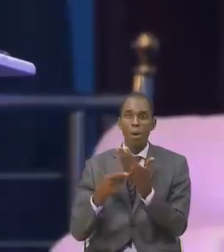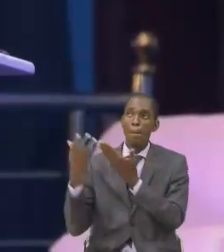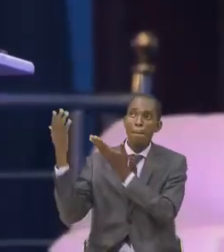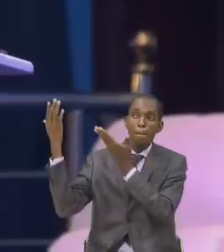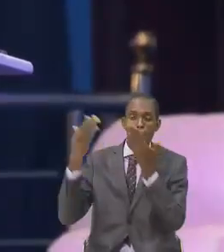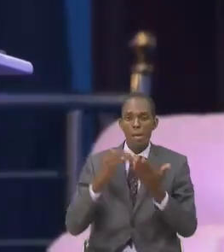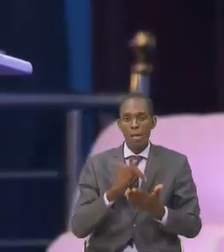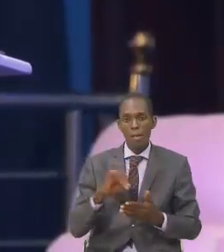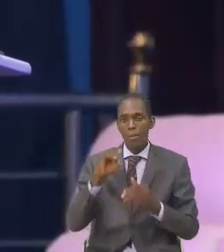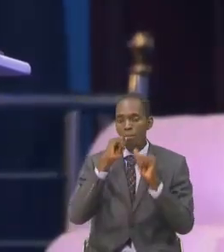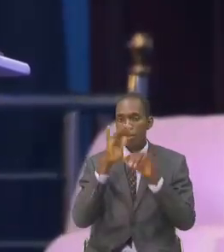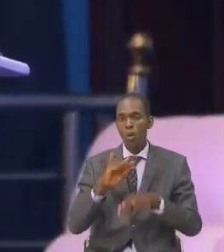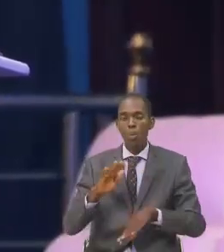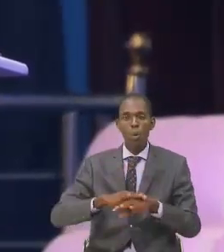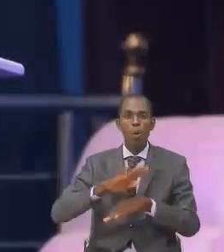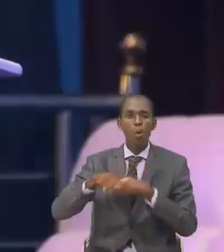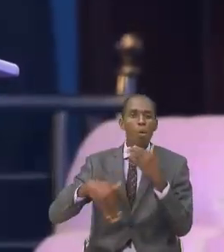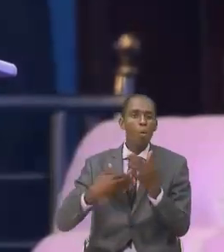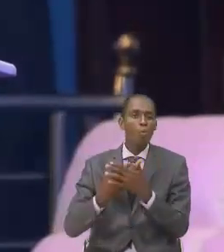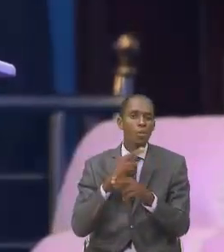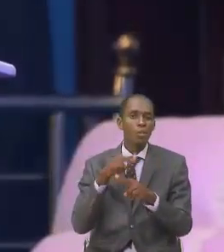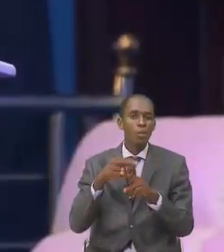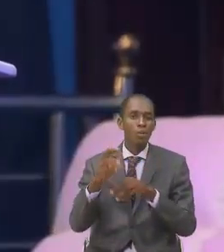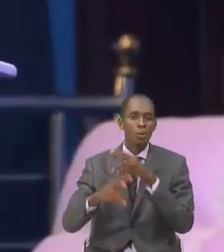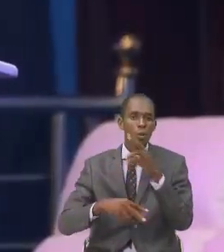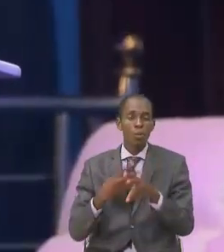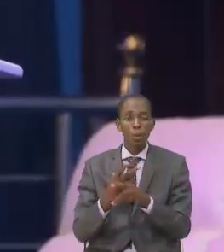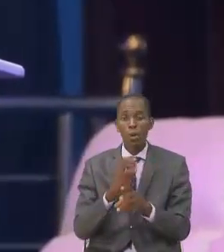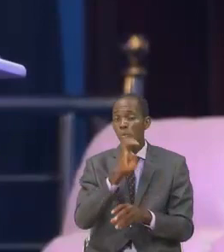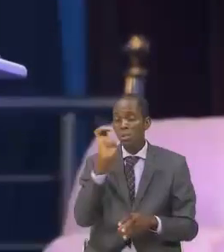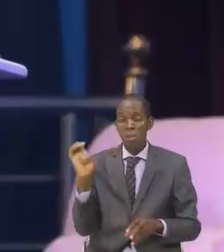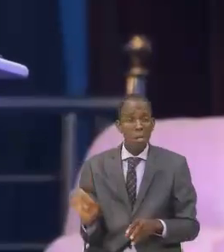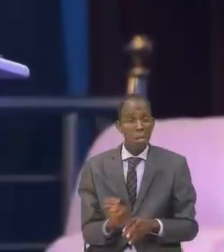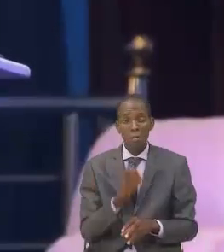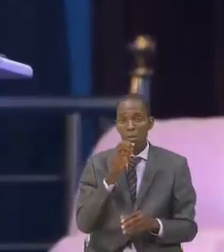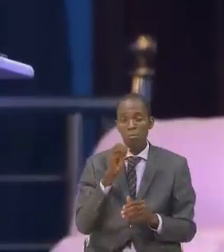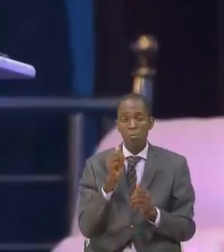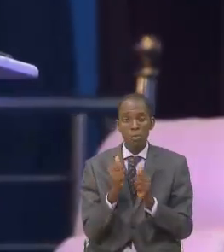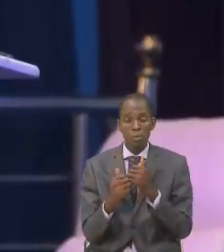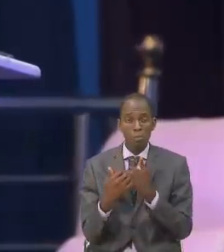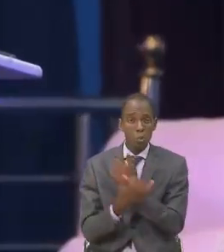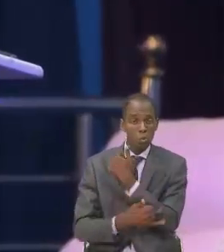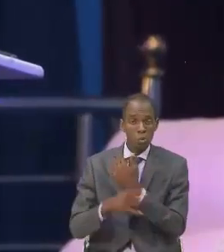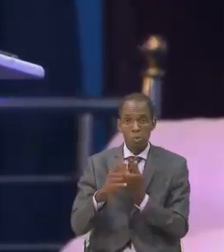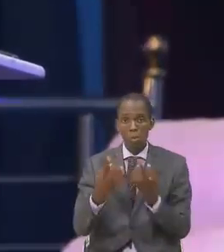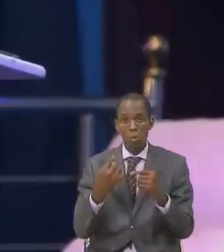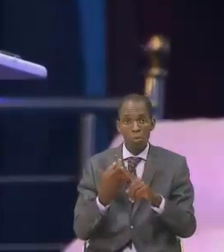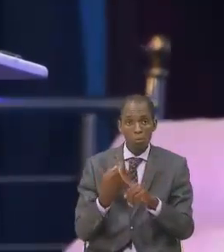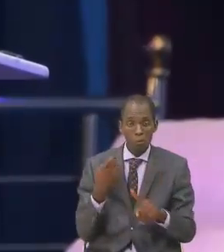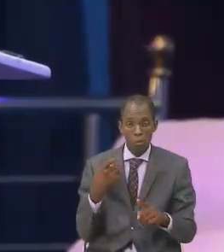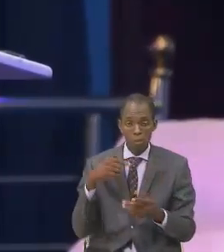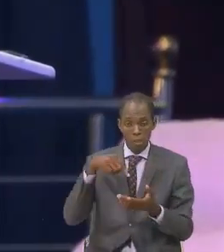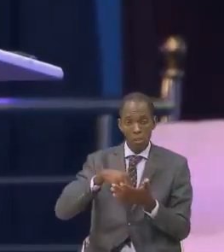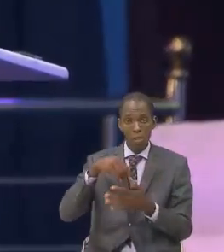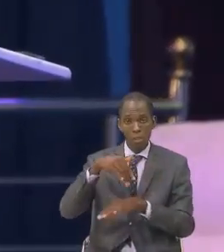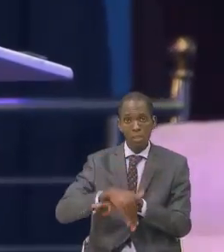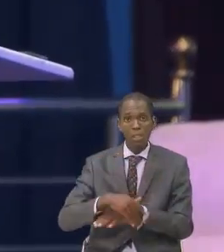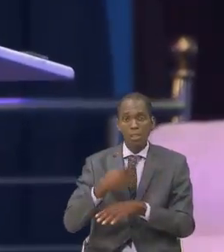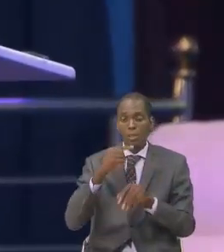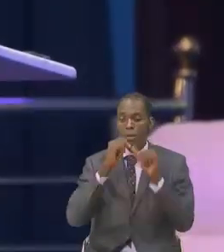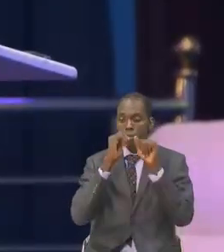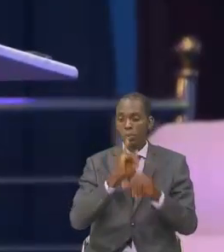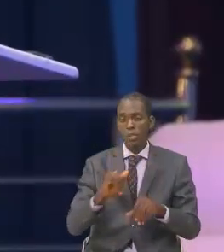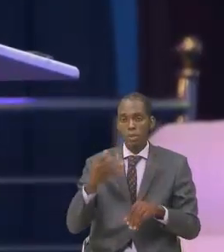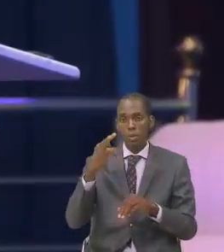crusade, a global crusade, bringing blessing upon all the nations of the world. And whichever nation you belong